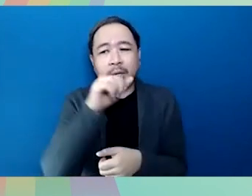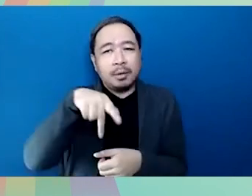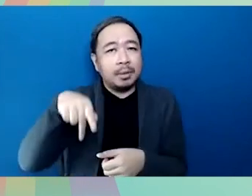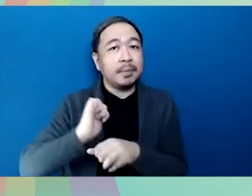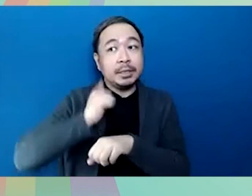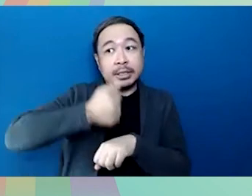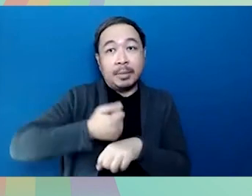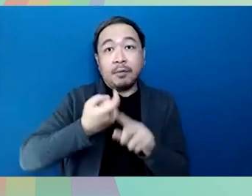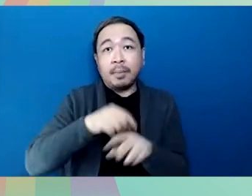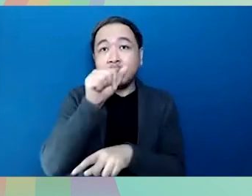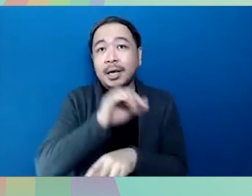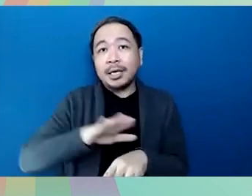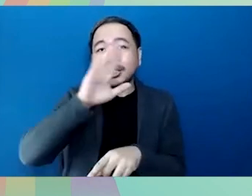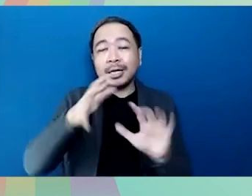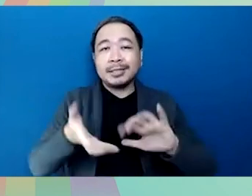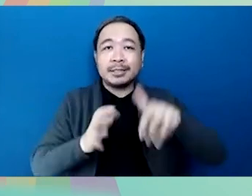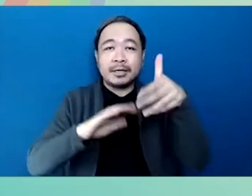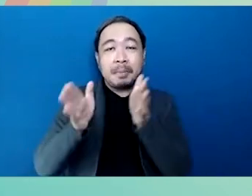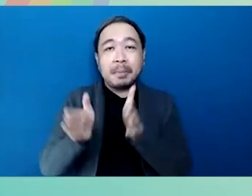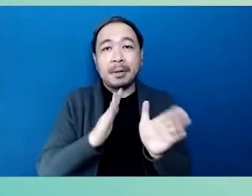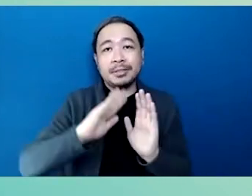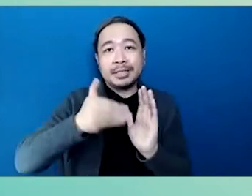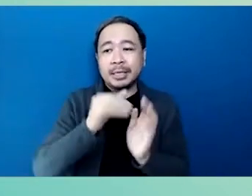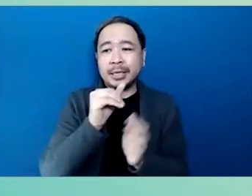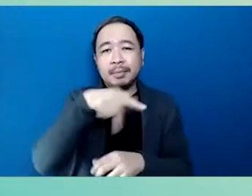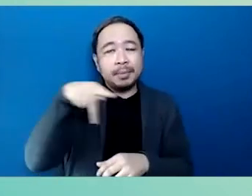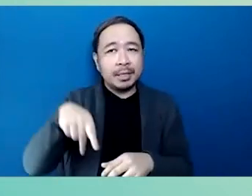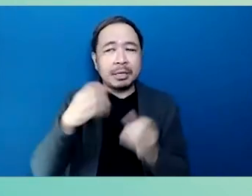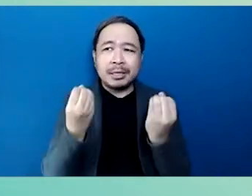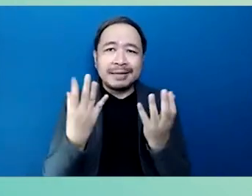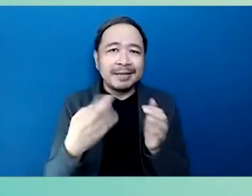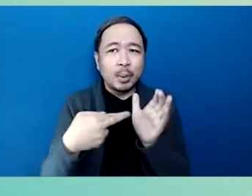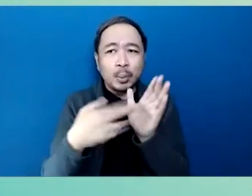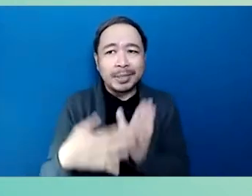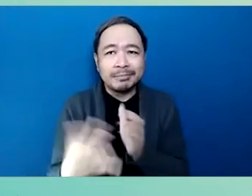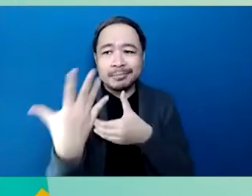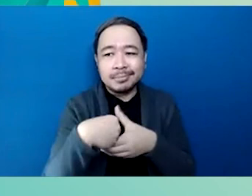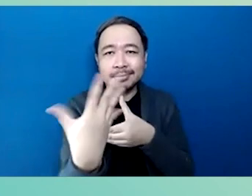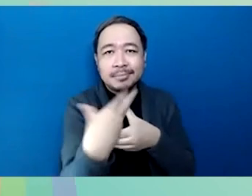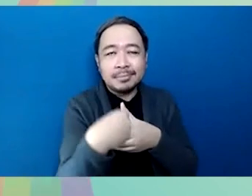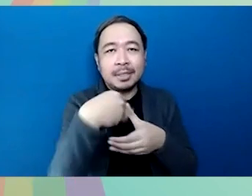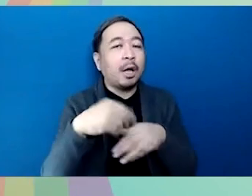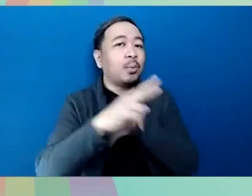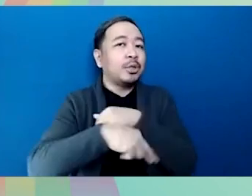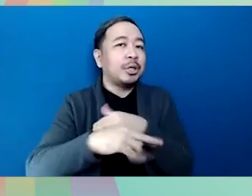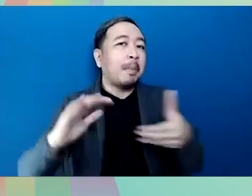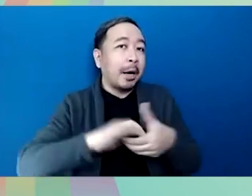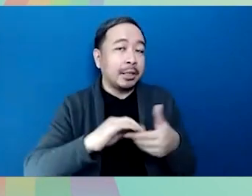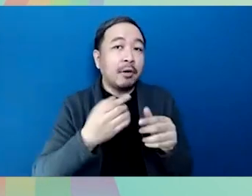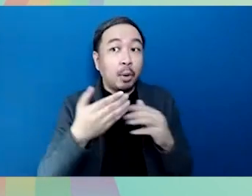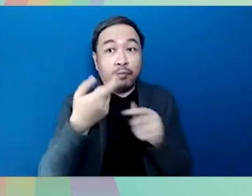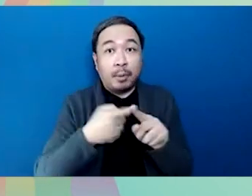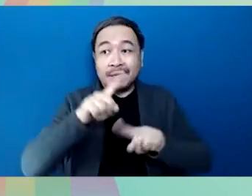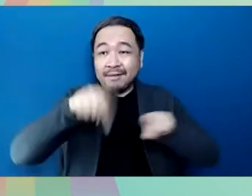APP. Established by the Asian Disaster Preparedness Center, the APP is a unique multi-stakeholder regional partnership